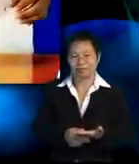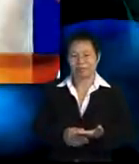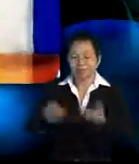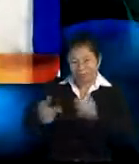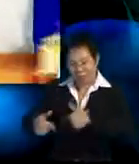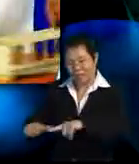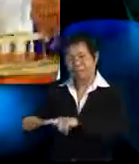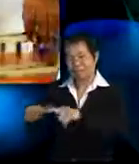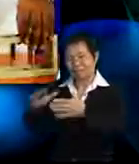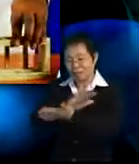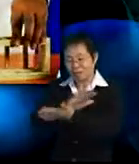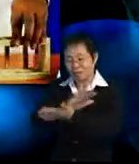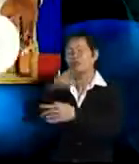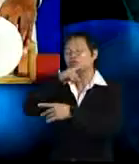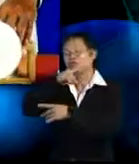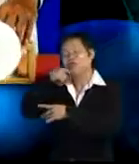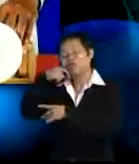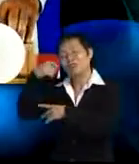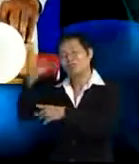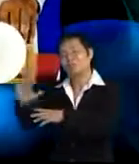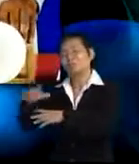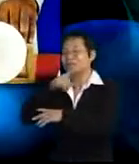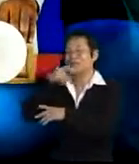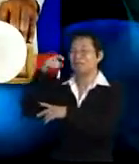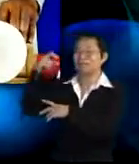Allow the filter paper to dry.